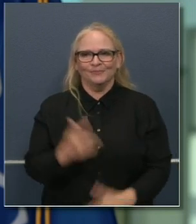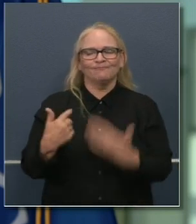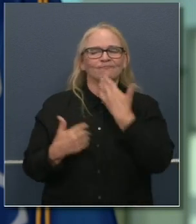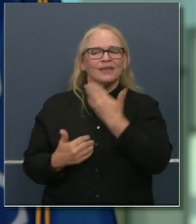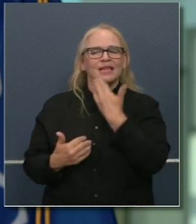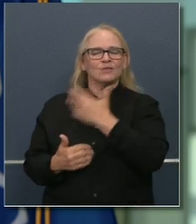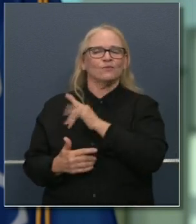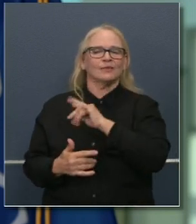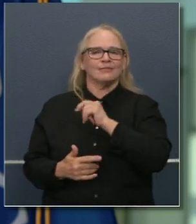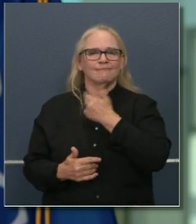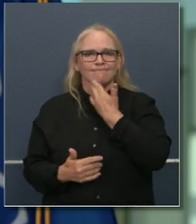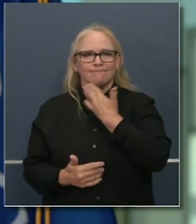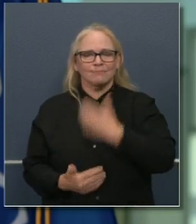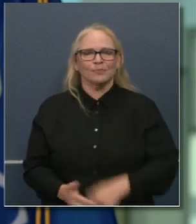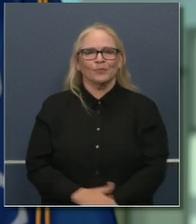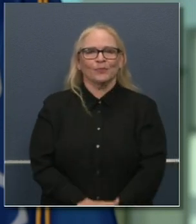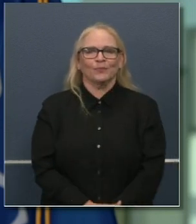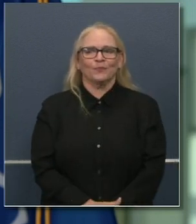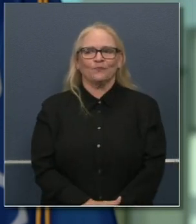CBS News.